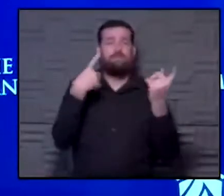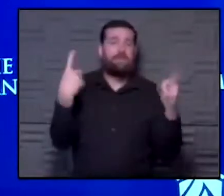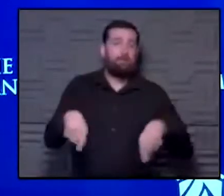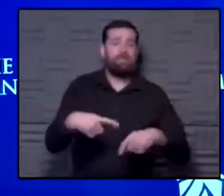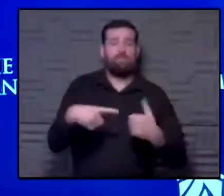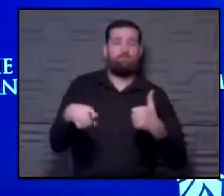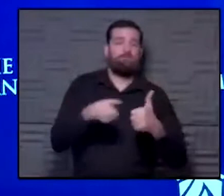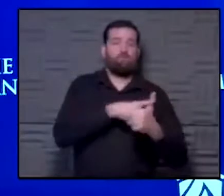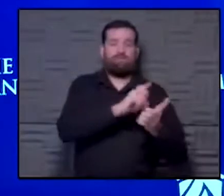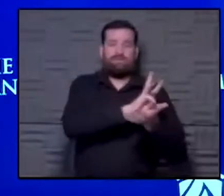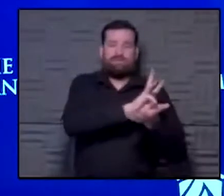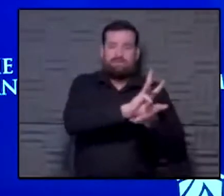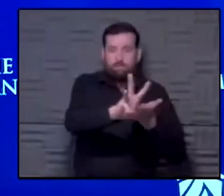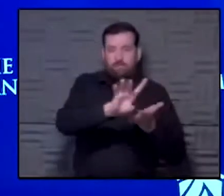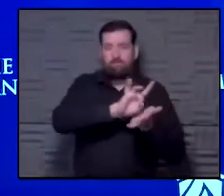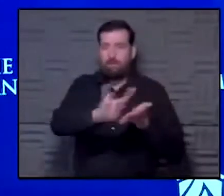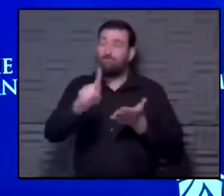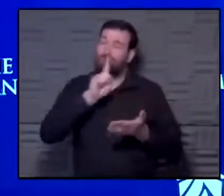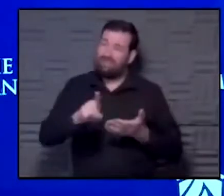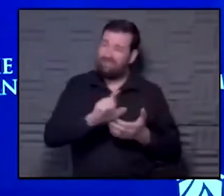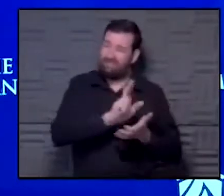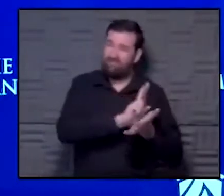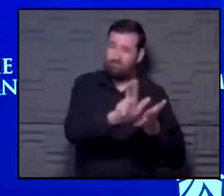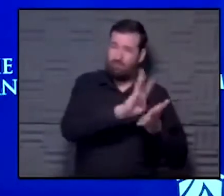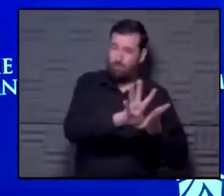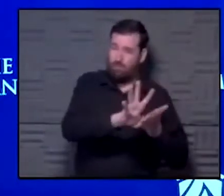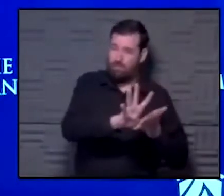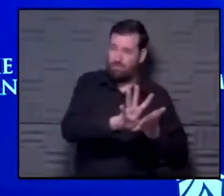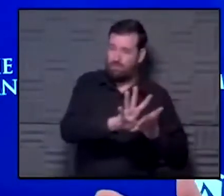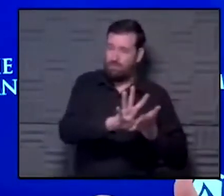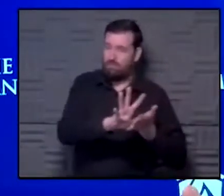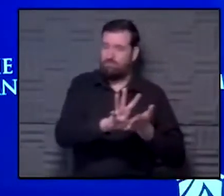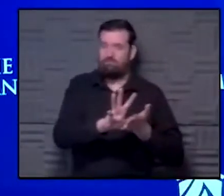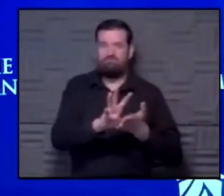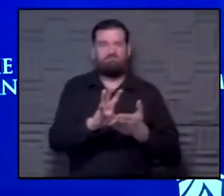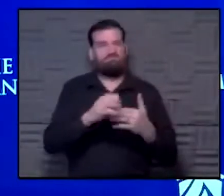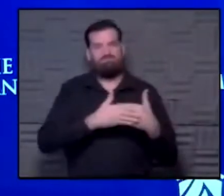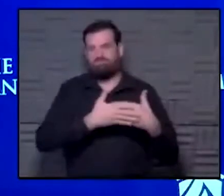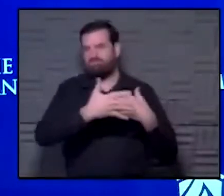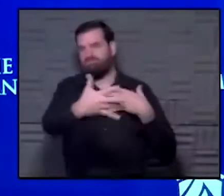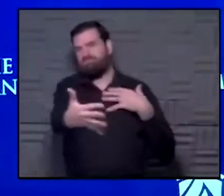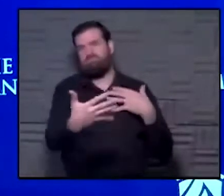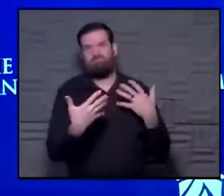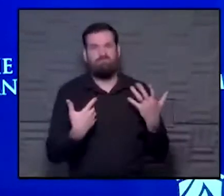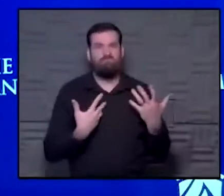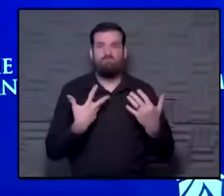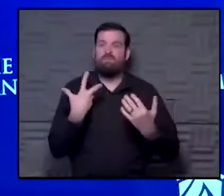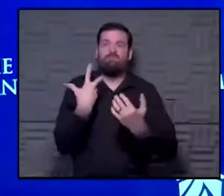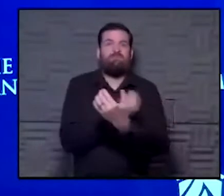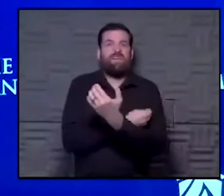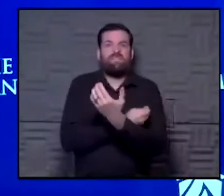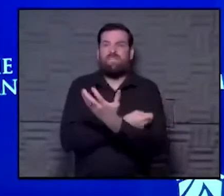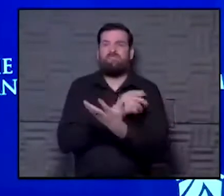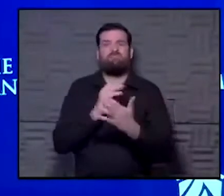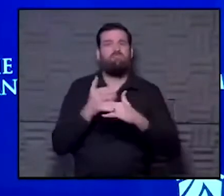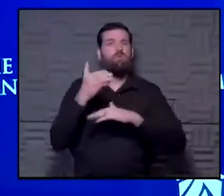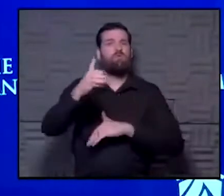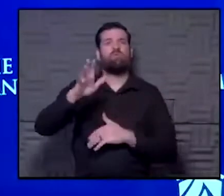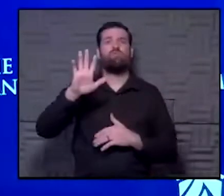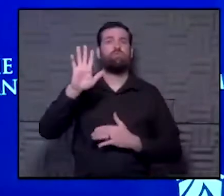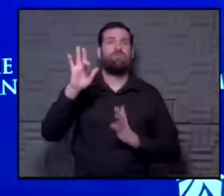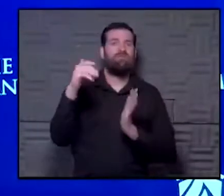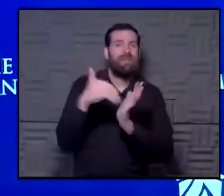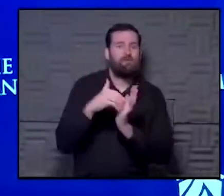8 weeks, and really in the first 3 to 4 weeks. And we're well into that now. We've vaccinated over